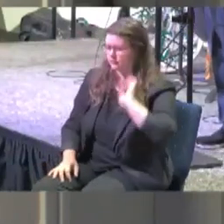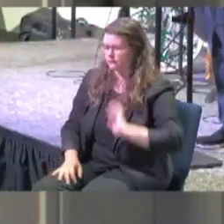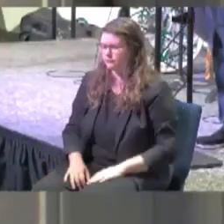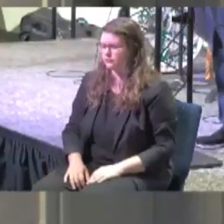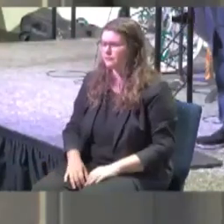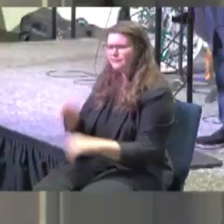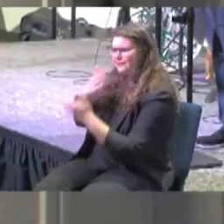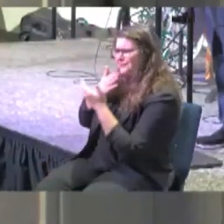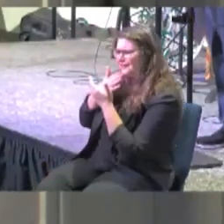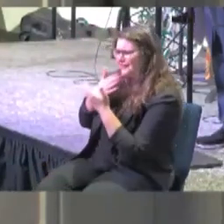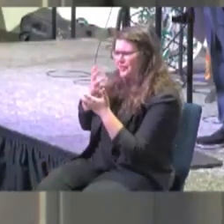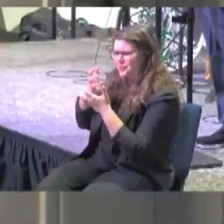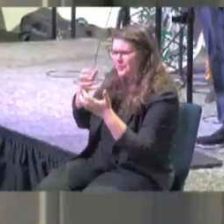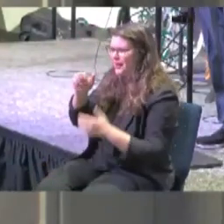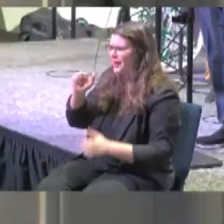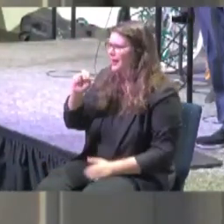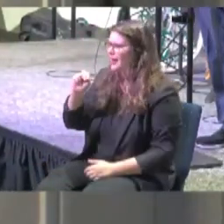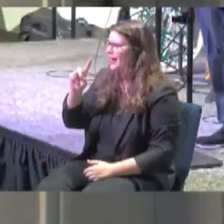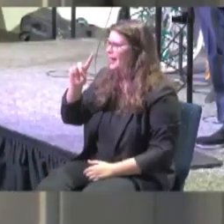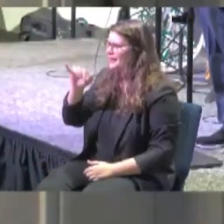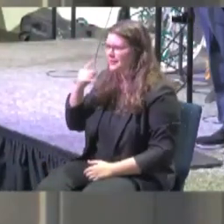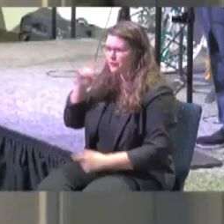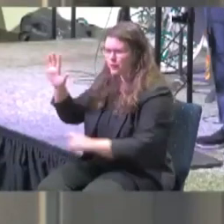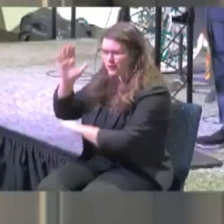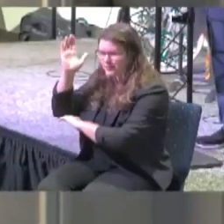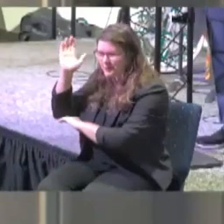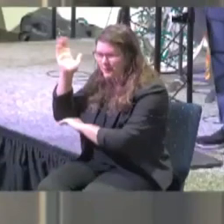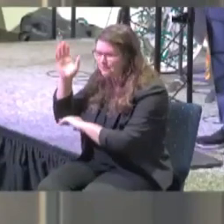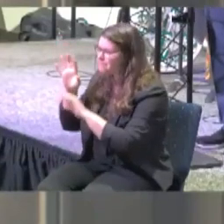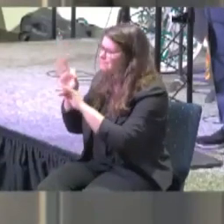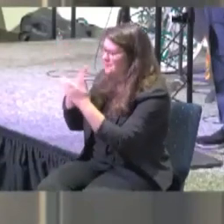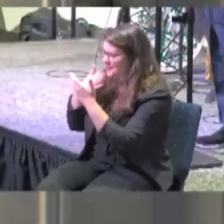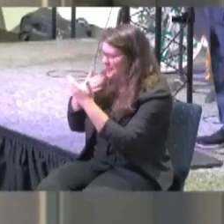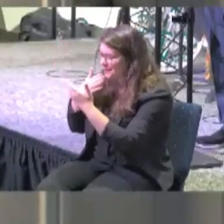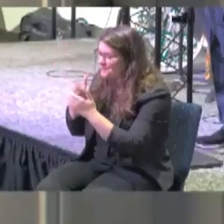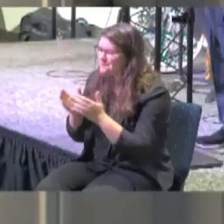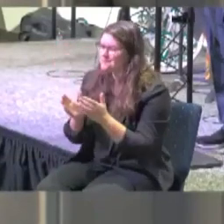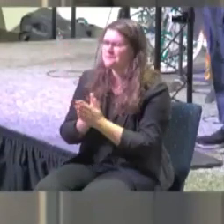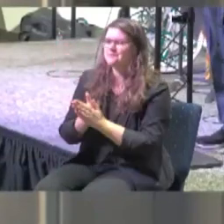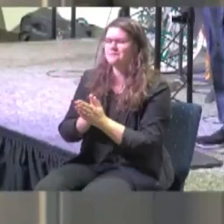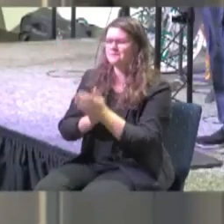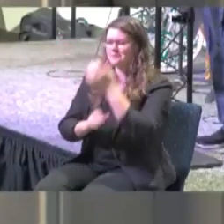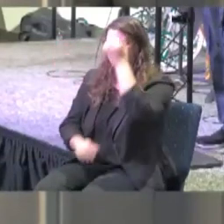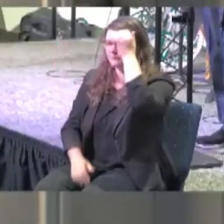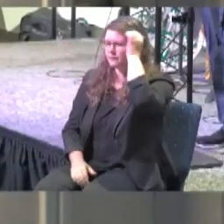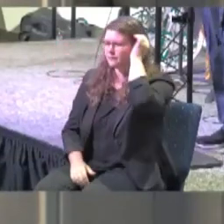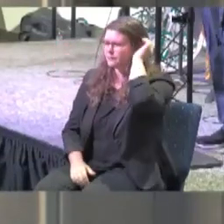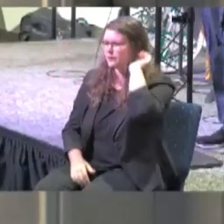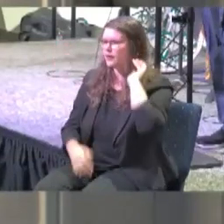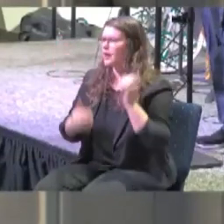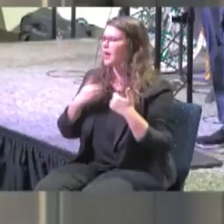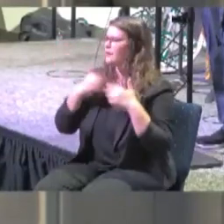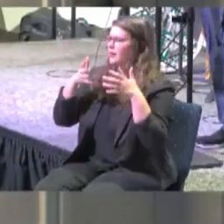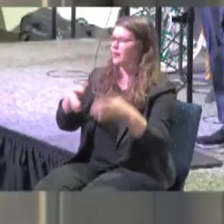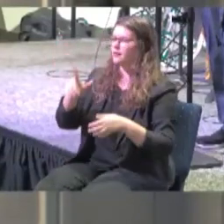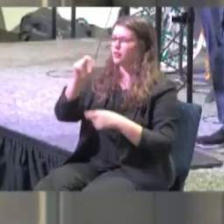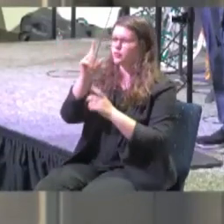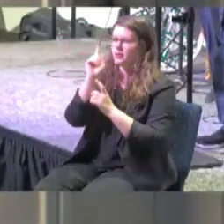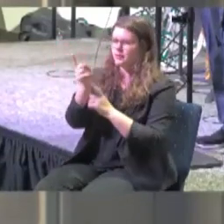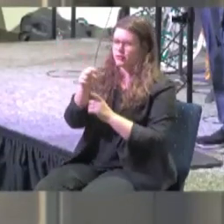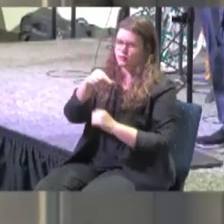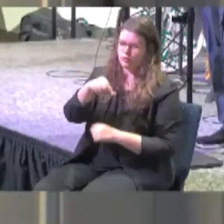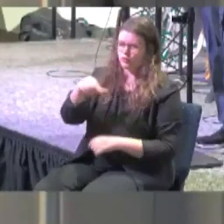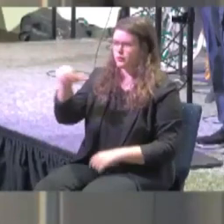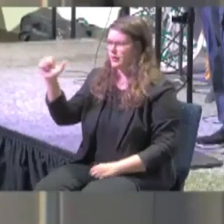Well, thank you very much, Andy, for your thought-provoking presentation. There are about 20 minutes for Q&A. There are